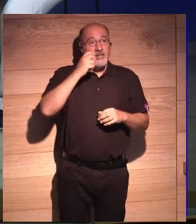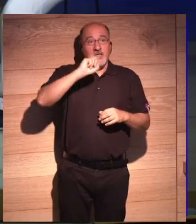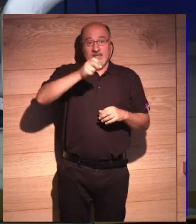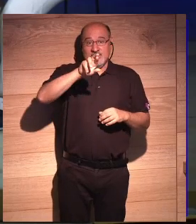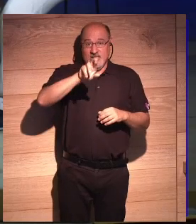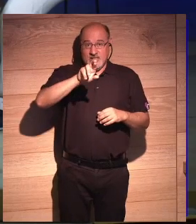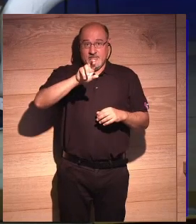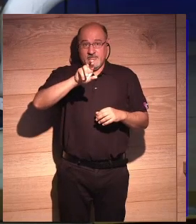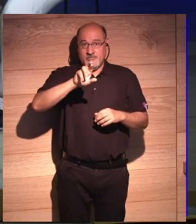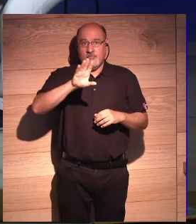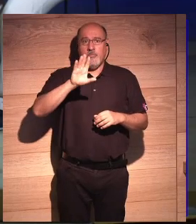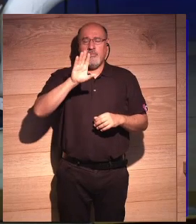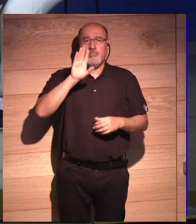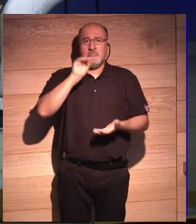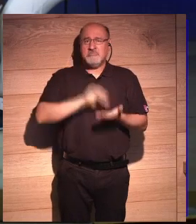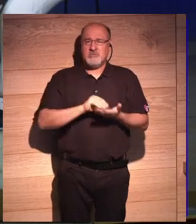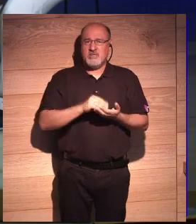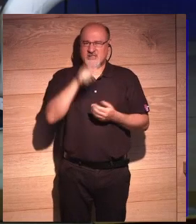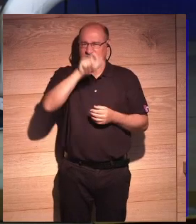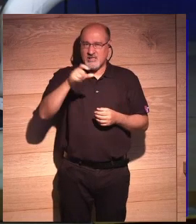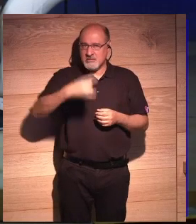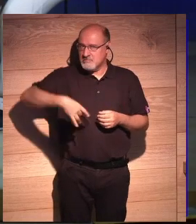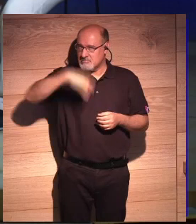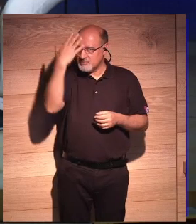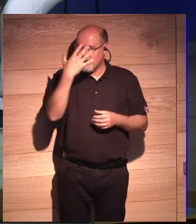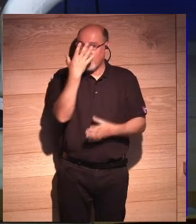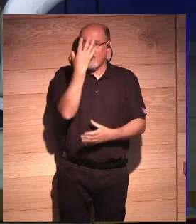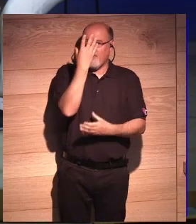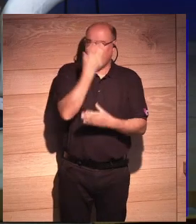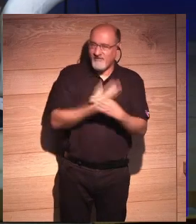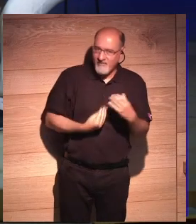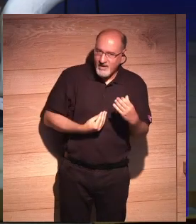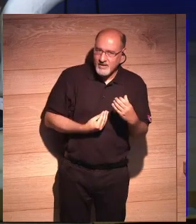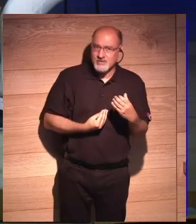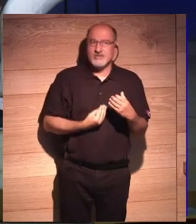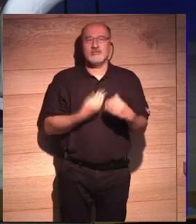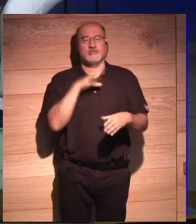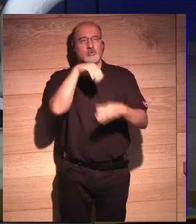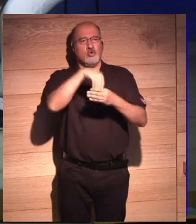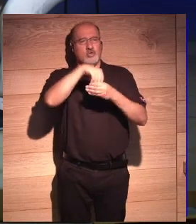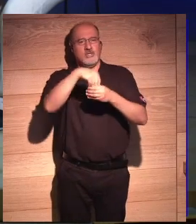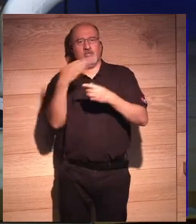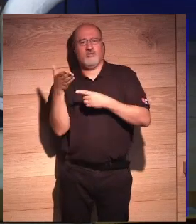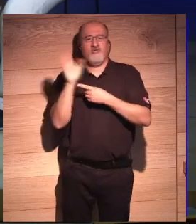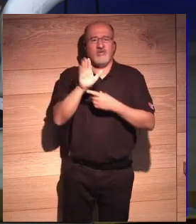of everything that has to do with XR. And people wonder whether that is a failure on the part